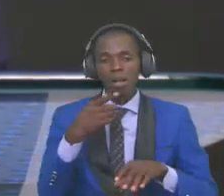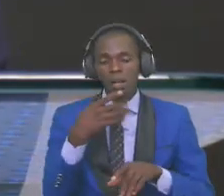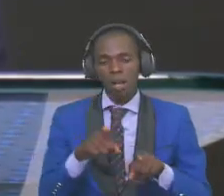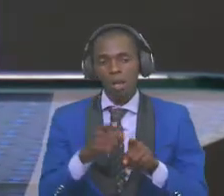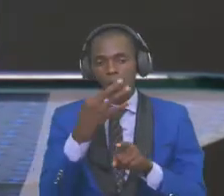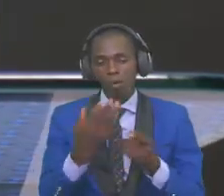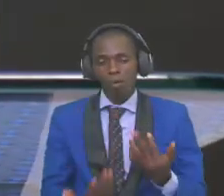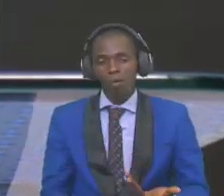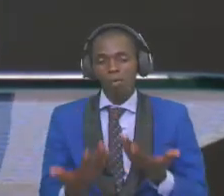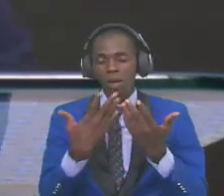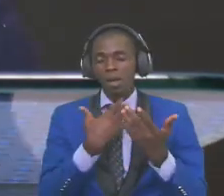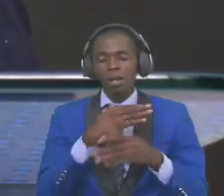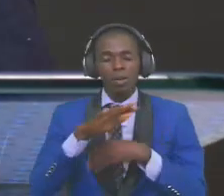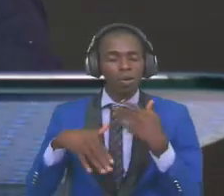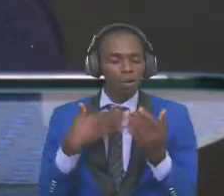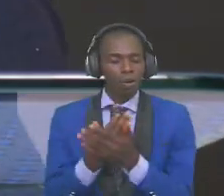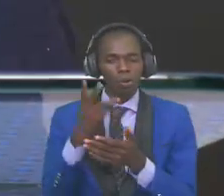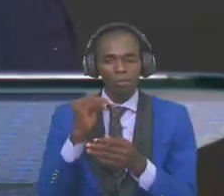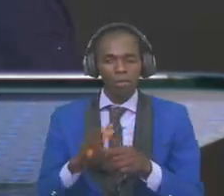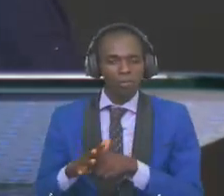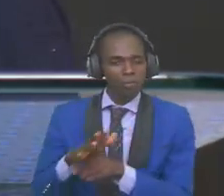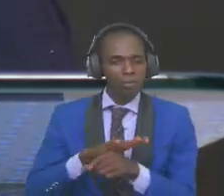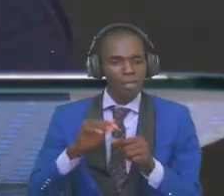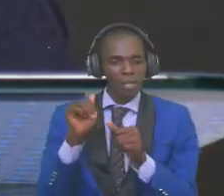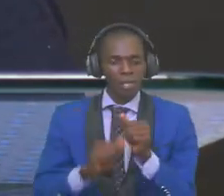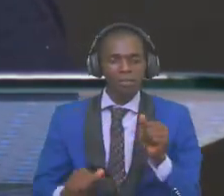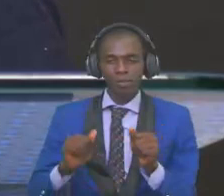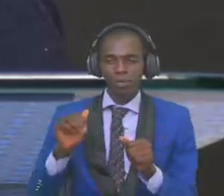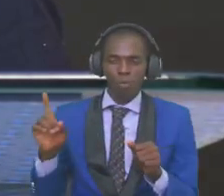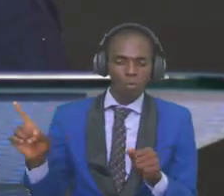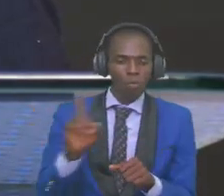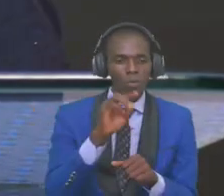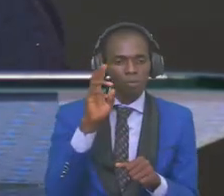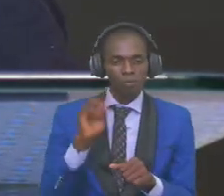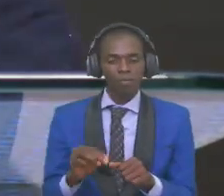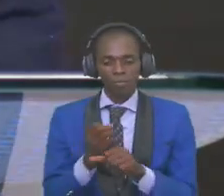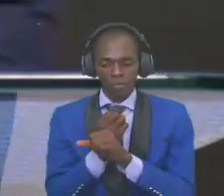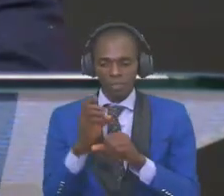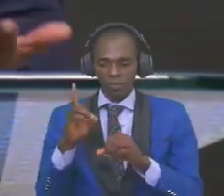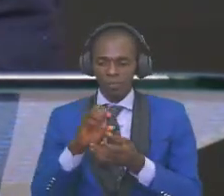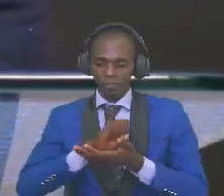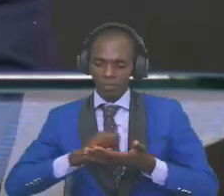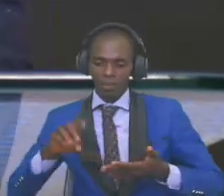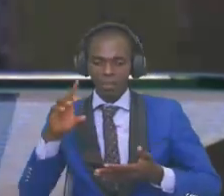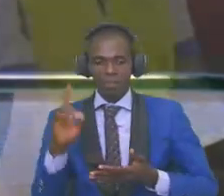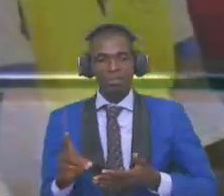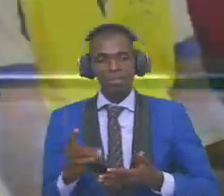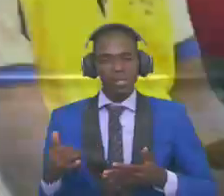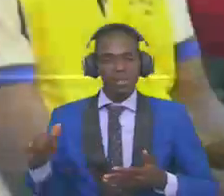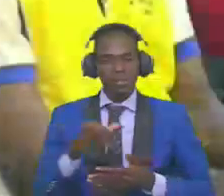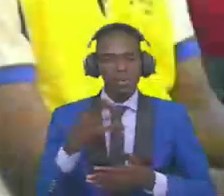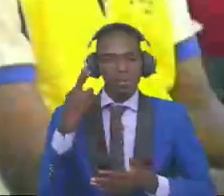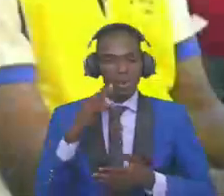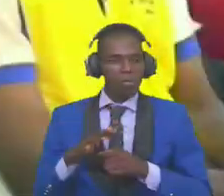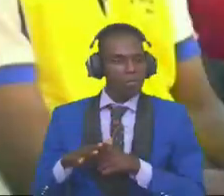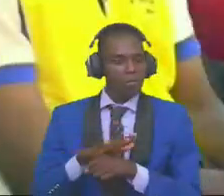and they were filled, everyone. They were altogether saved and sanctified, and they were filled with the Holy